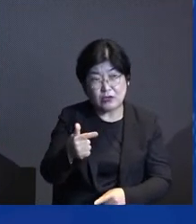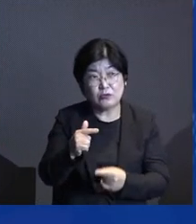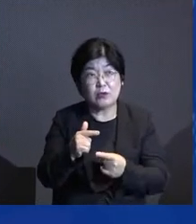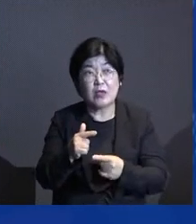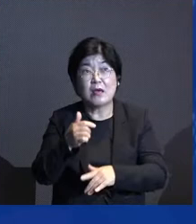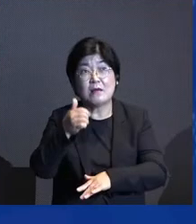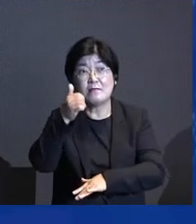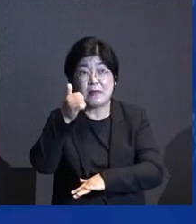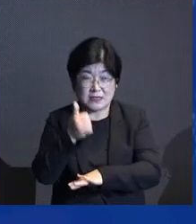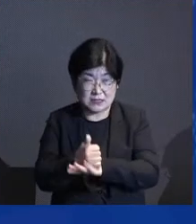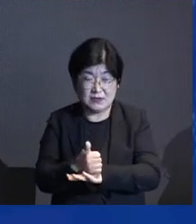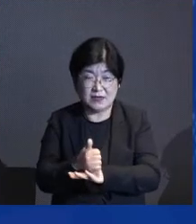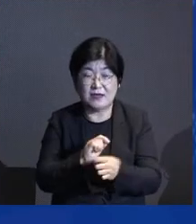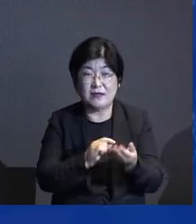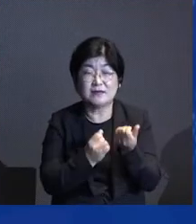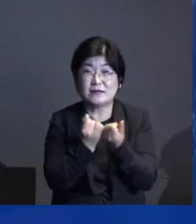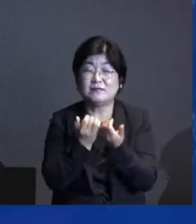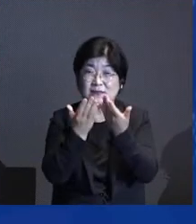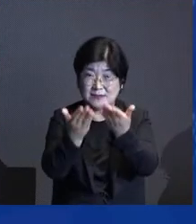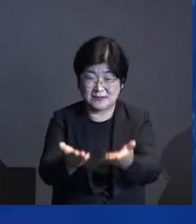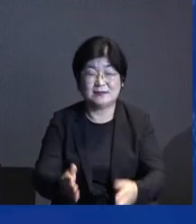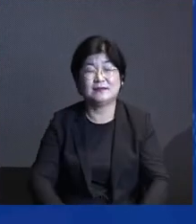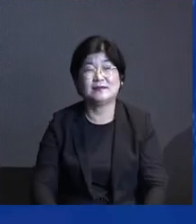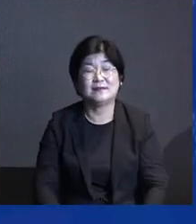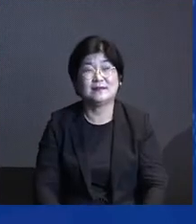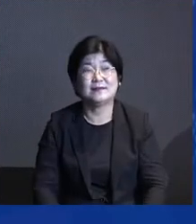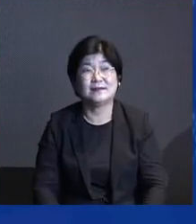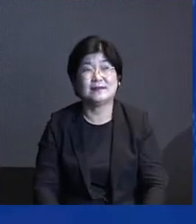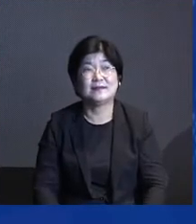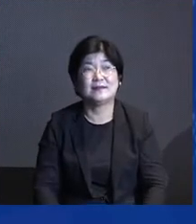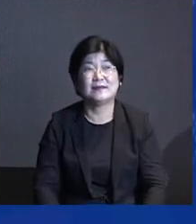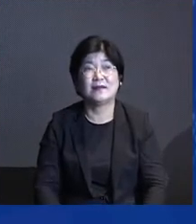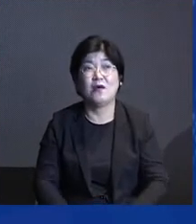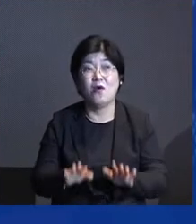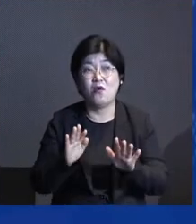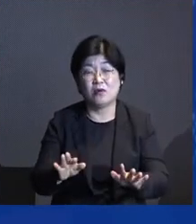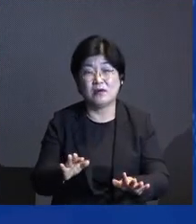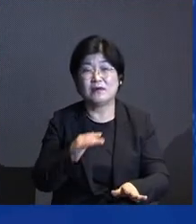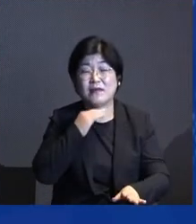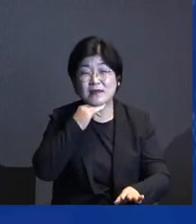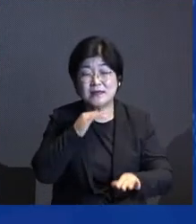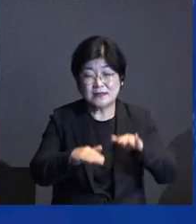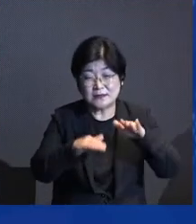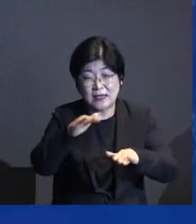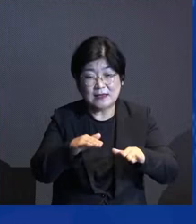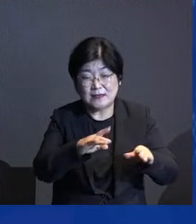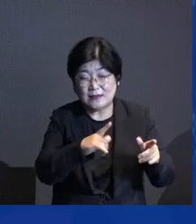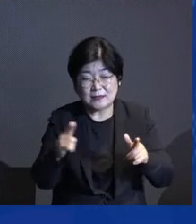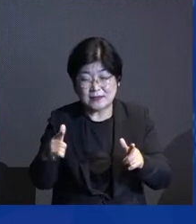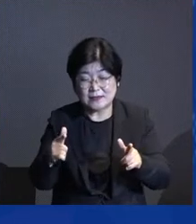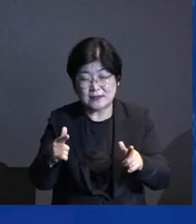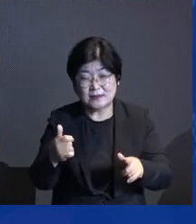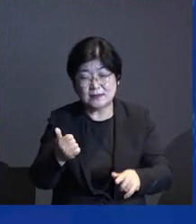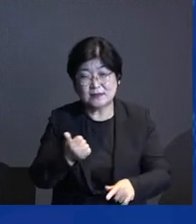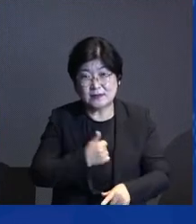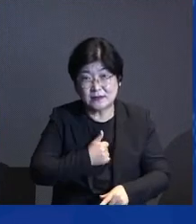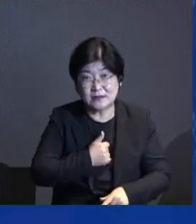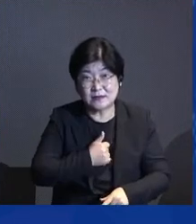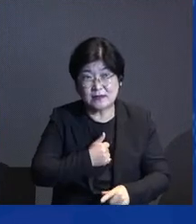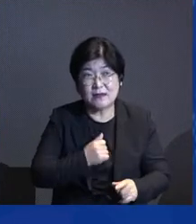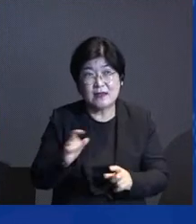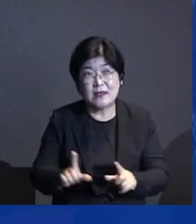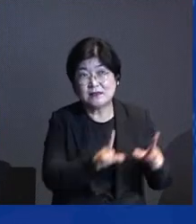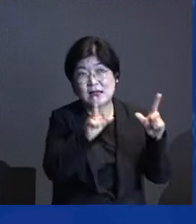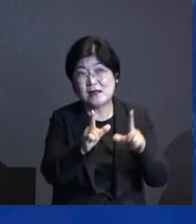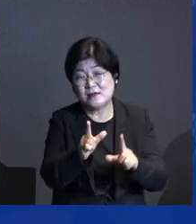Despite this key role in shaping our identity and quality of life throughout generations, our communities suffer from chronic and